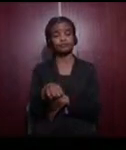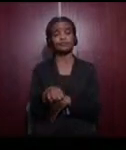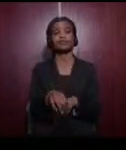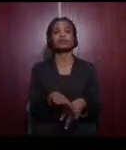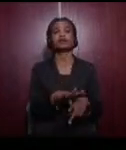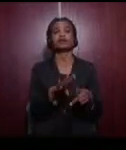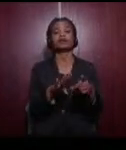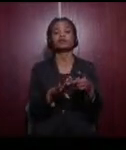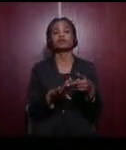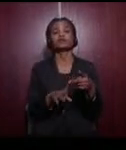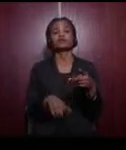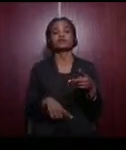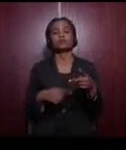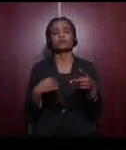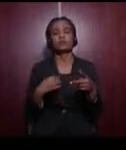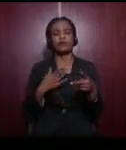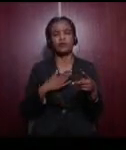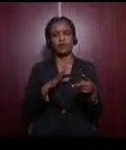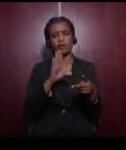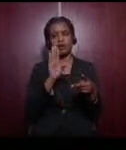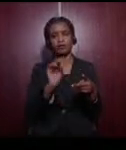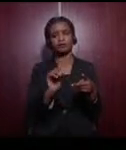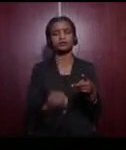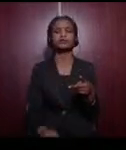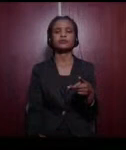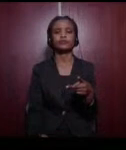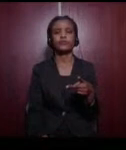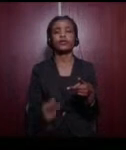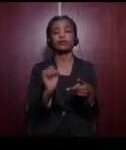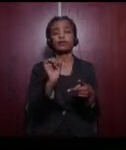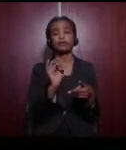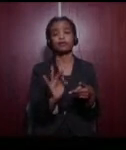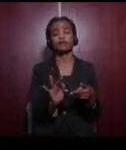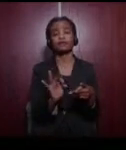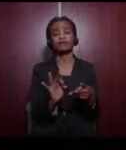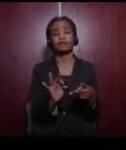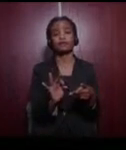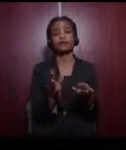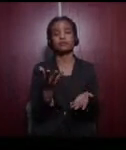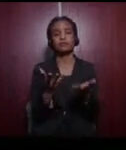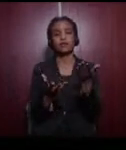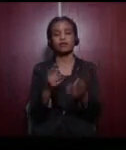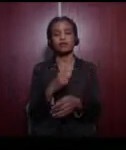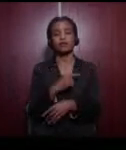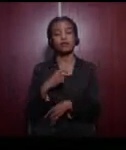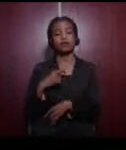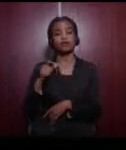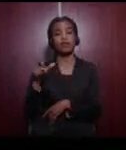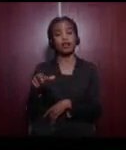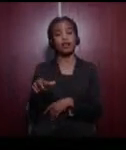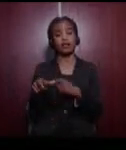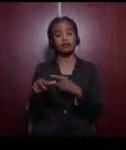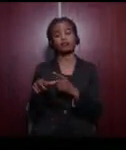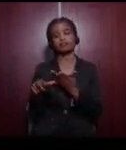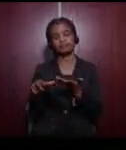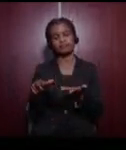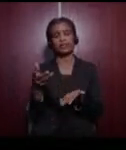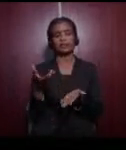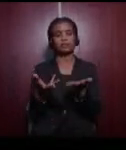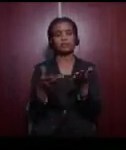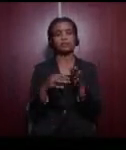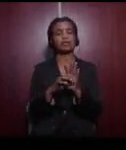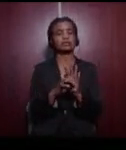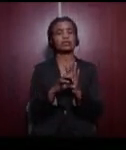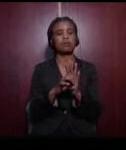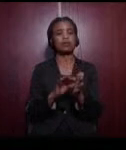Number 2 ne ke kopa ho botsa if a councillor ska ha o tletse disaster ska ha ne ba o hlalosa